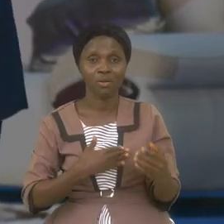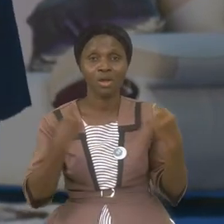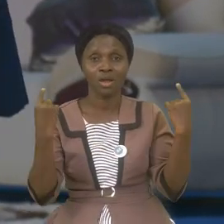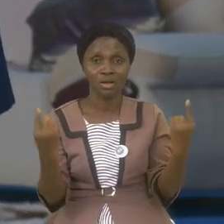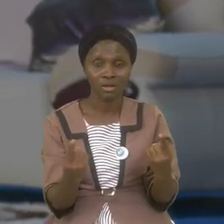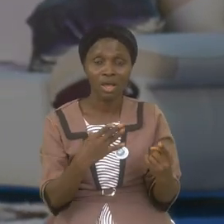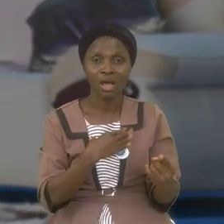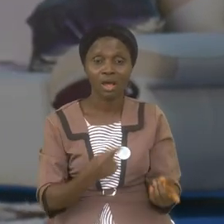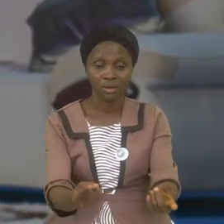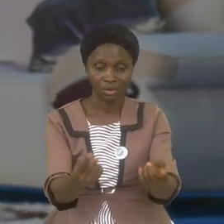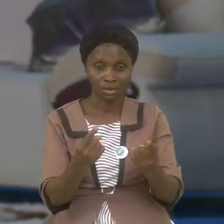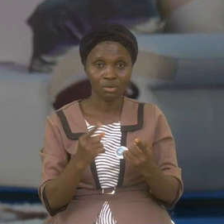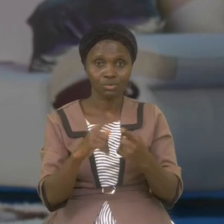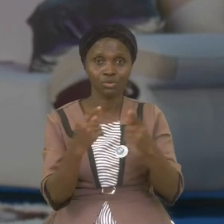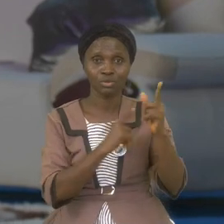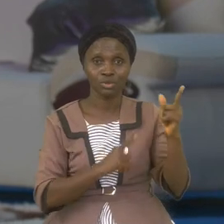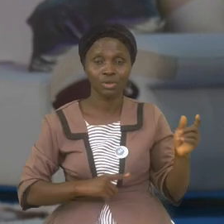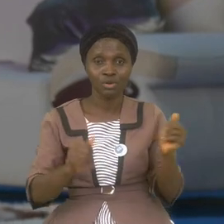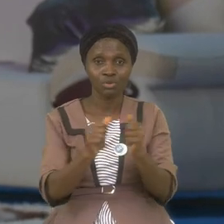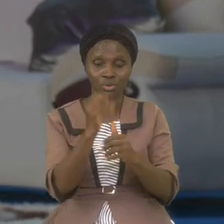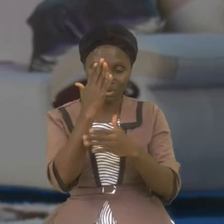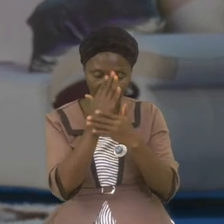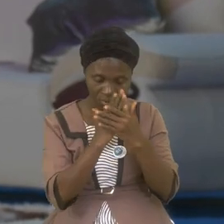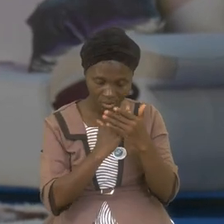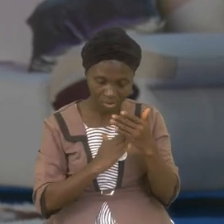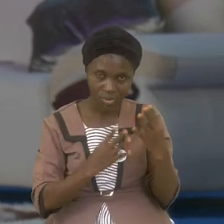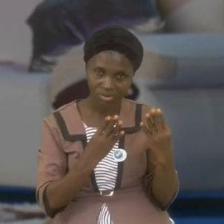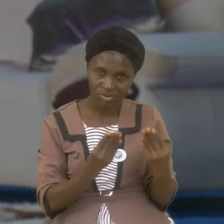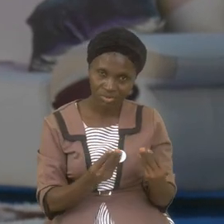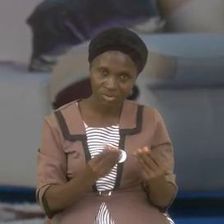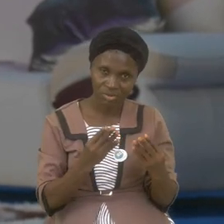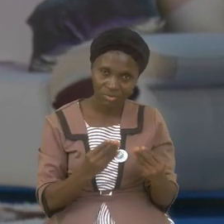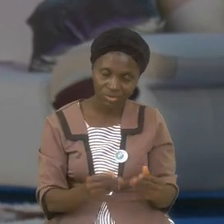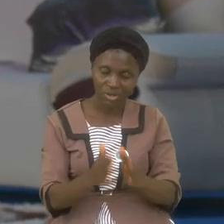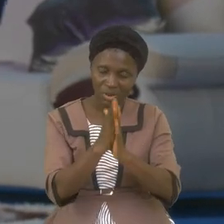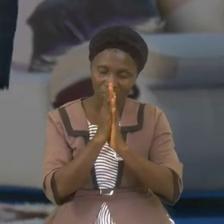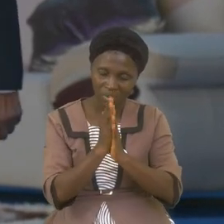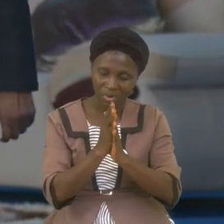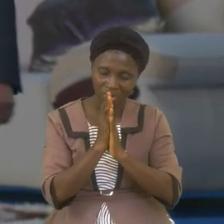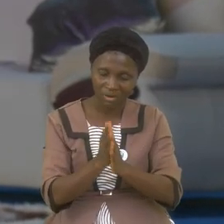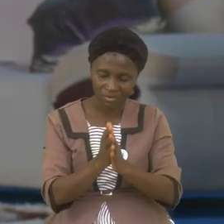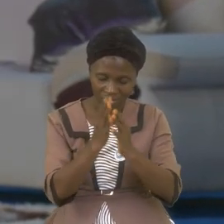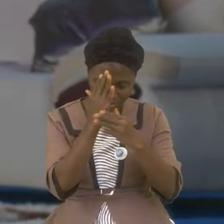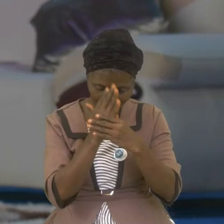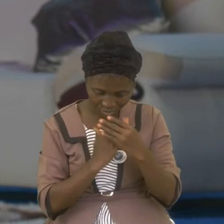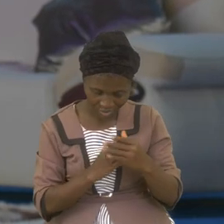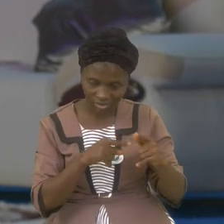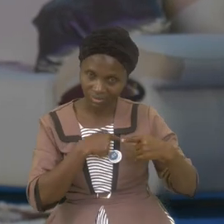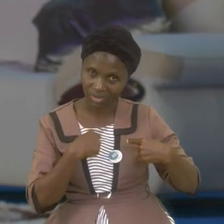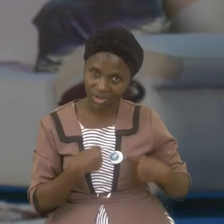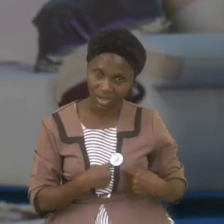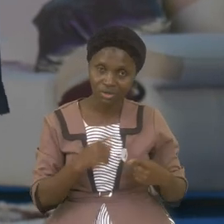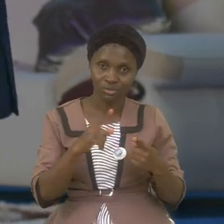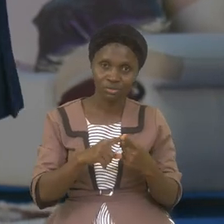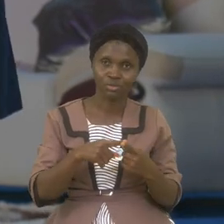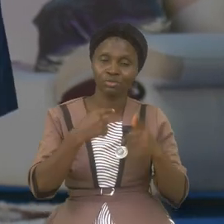the Lord with a humble, softened, prayerful, submissive heart unto the